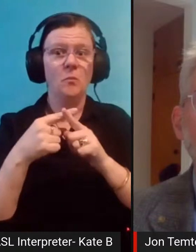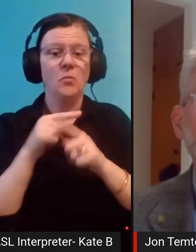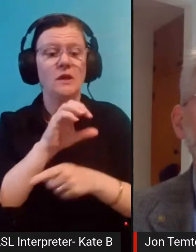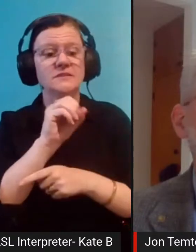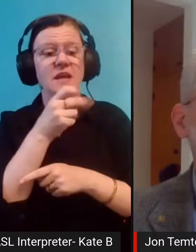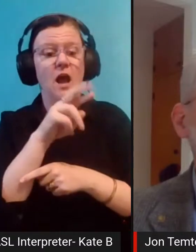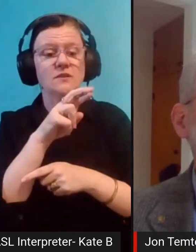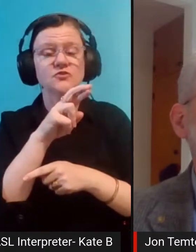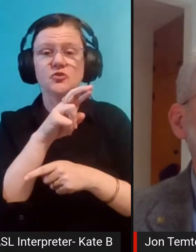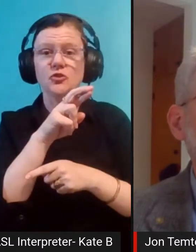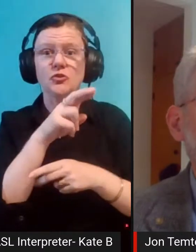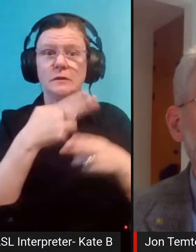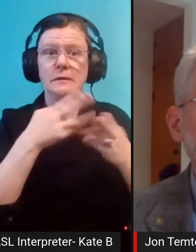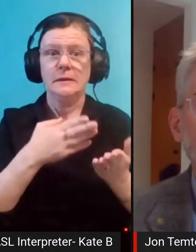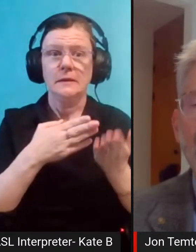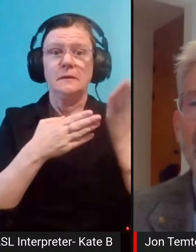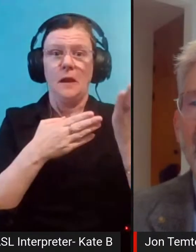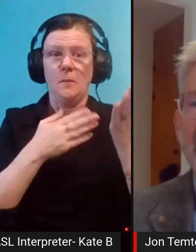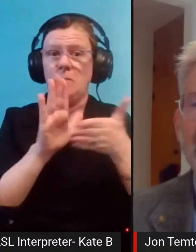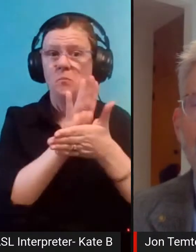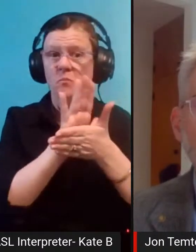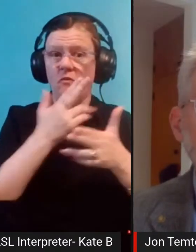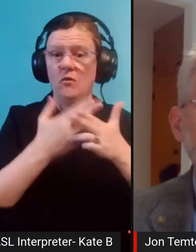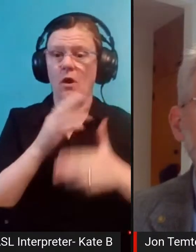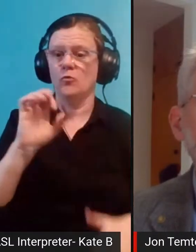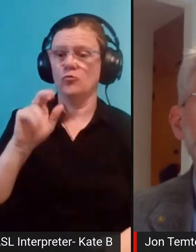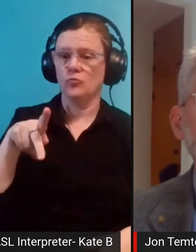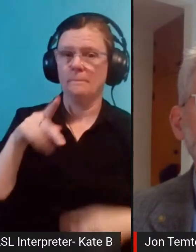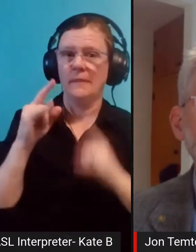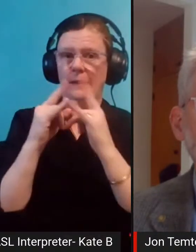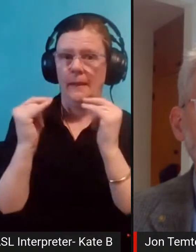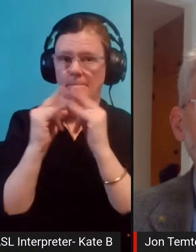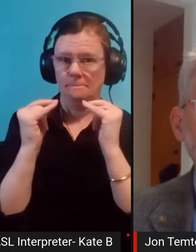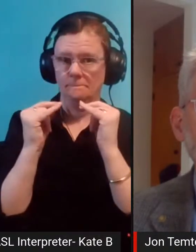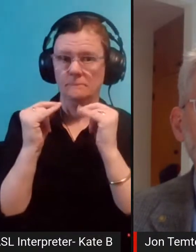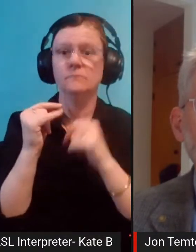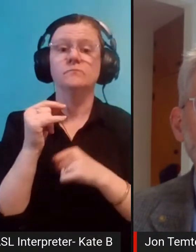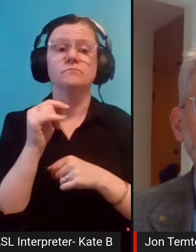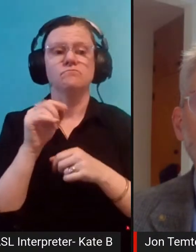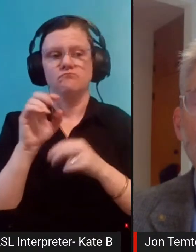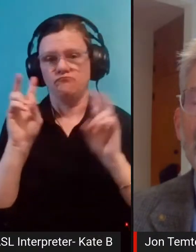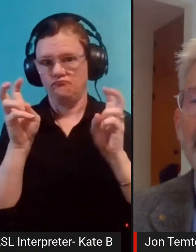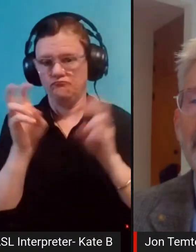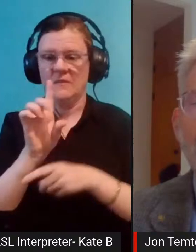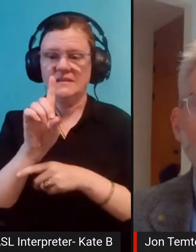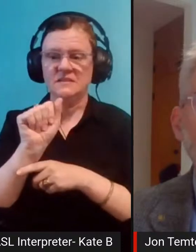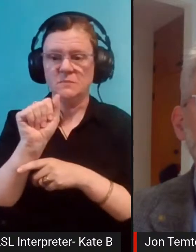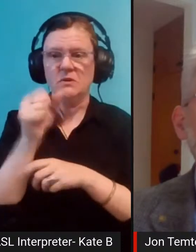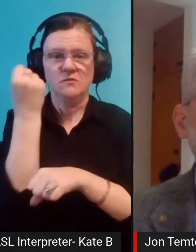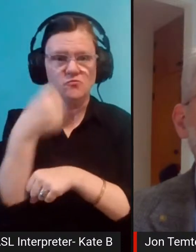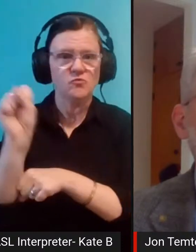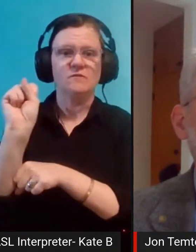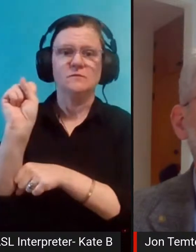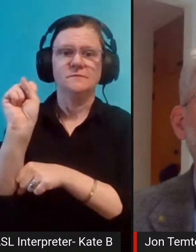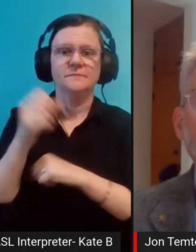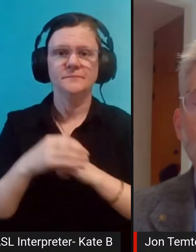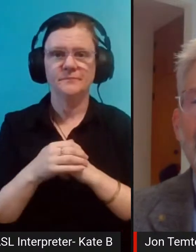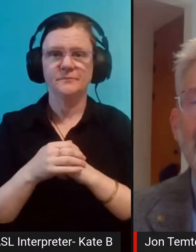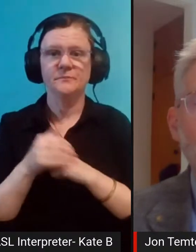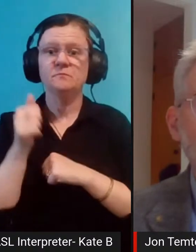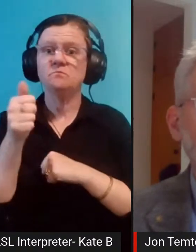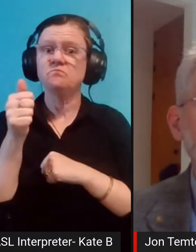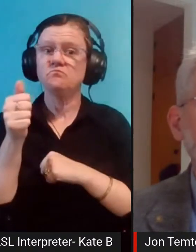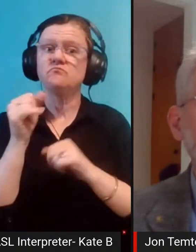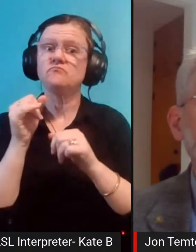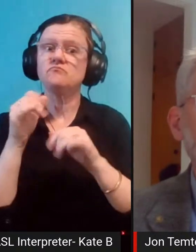Oscar-nominated documentary Crip Camp, A Disability Revolution. Judy produces a podcast called